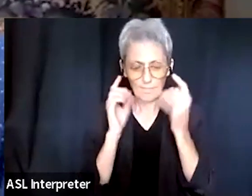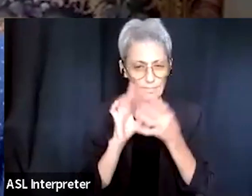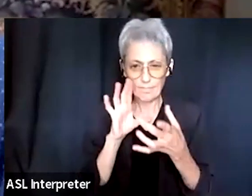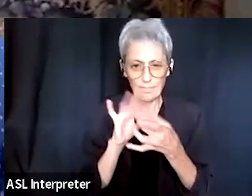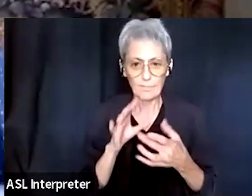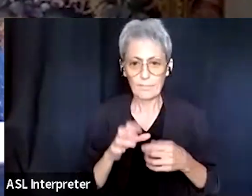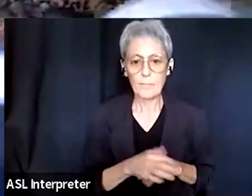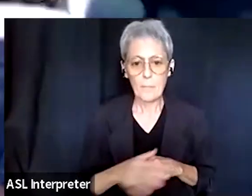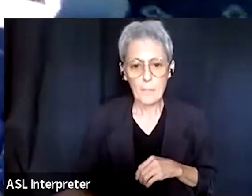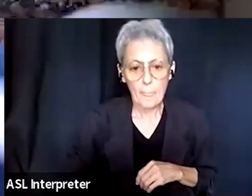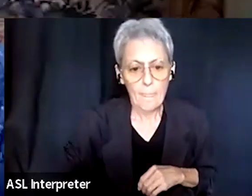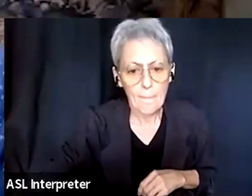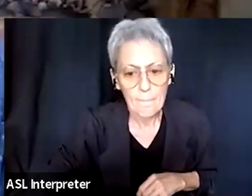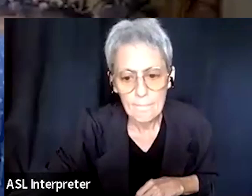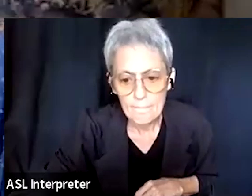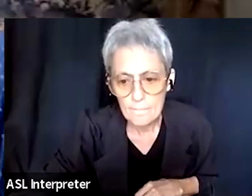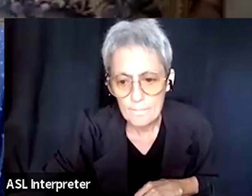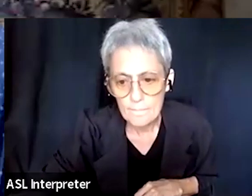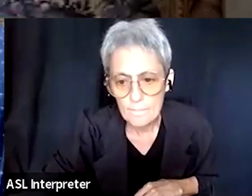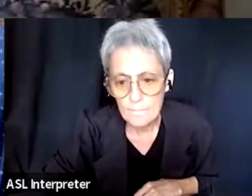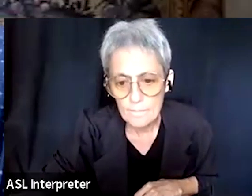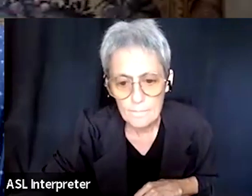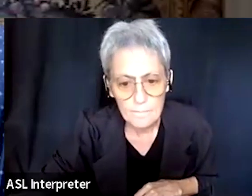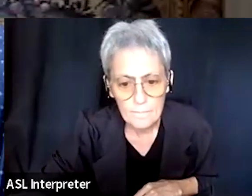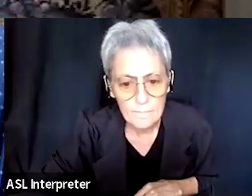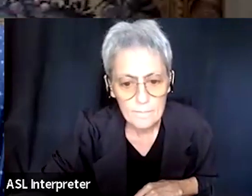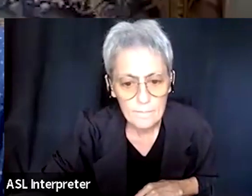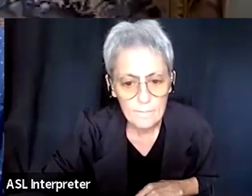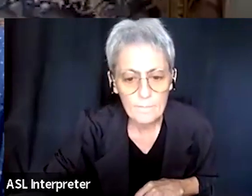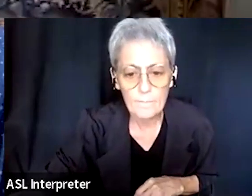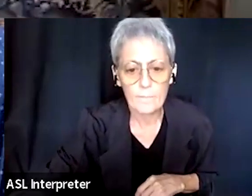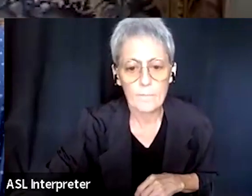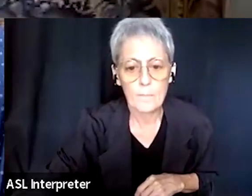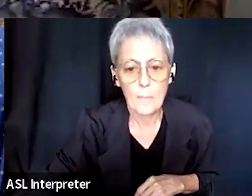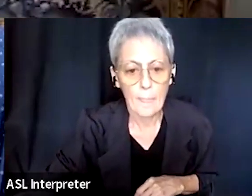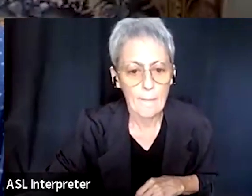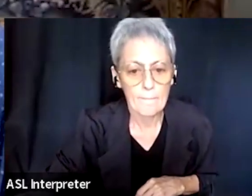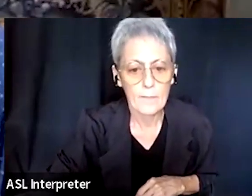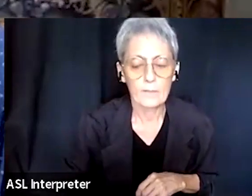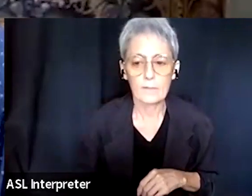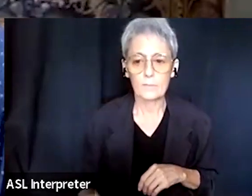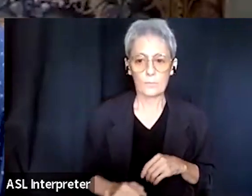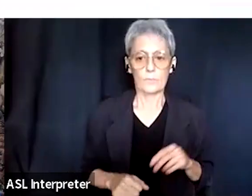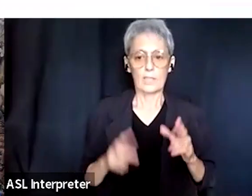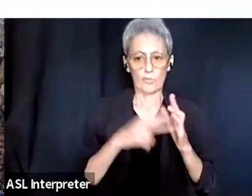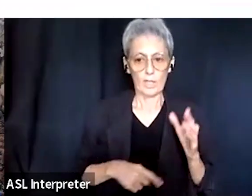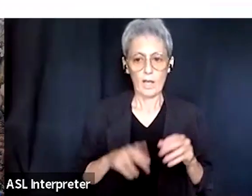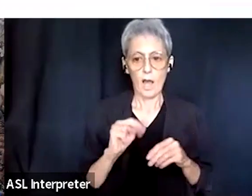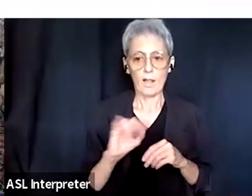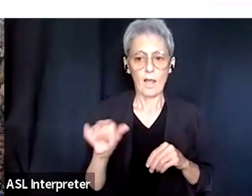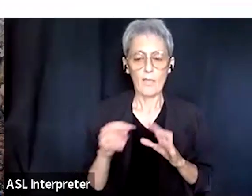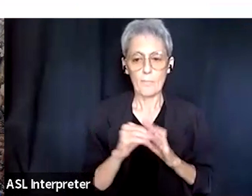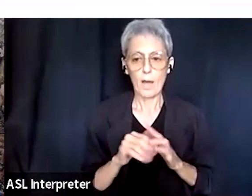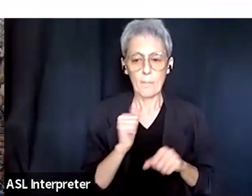say in the book, I'm reading the book, everyone. It says, unlike other models that are based on inanimate objects